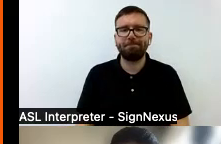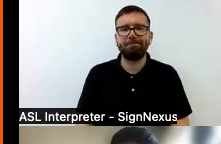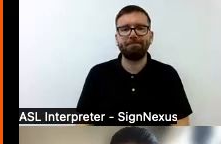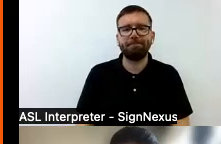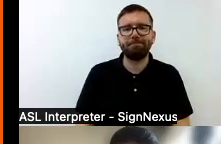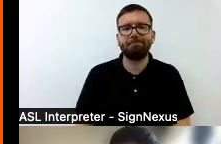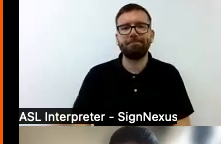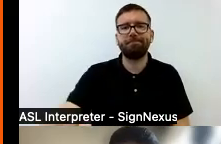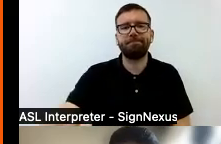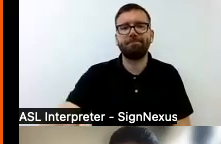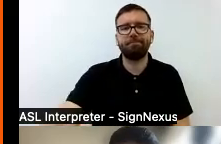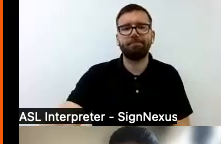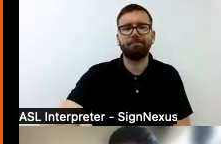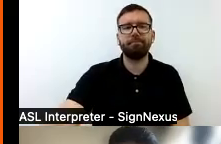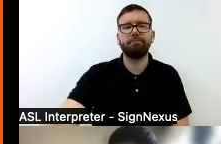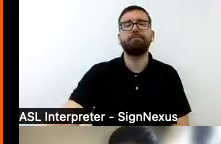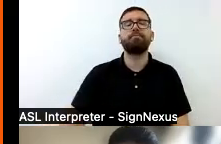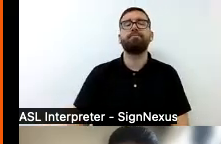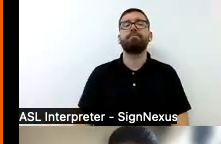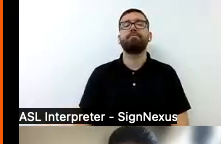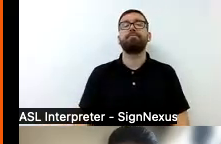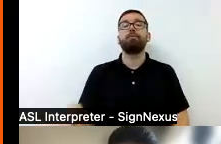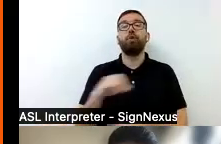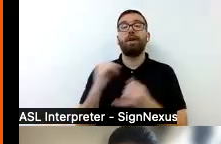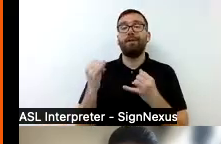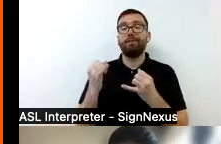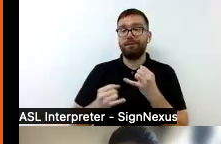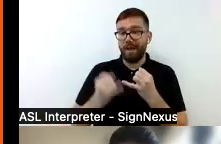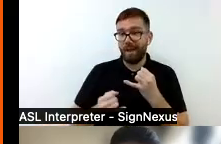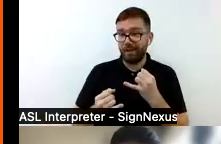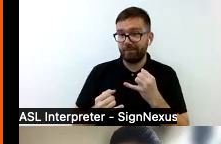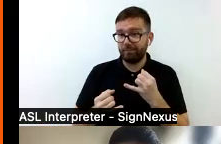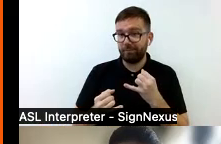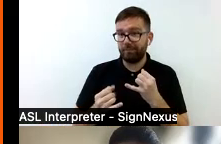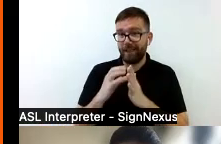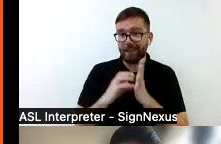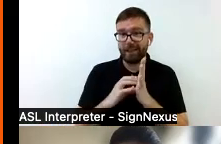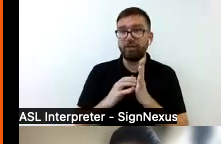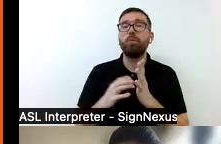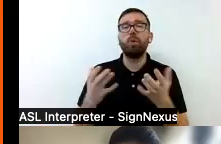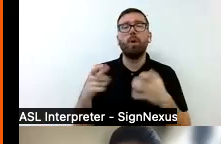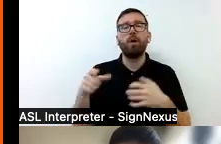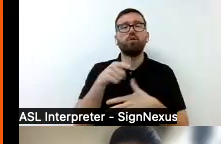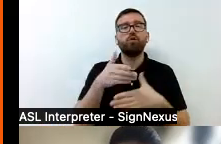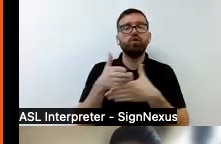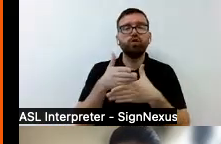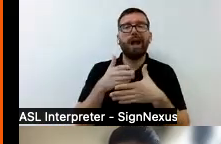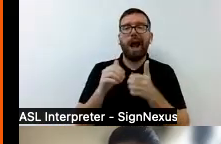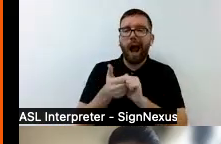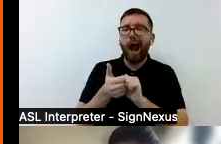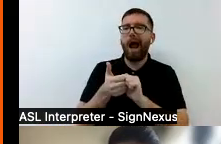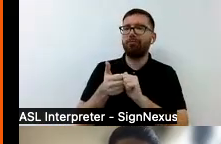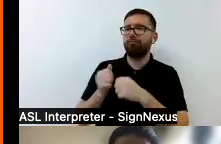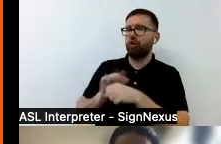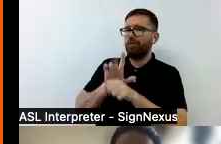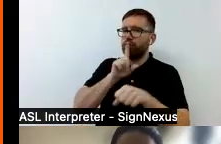To finalize this section, we ask that you share how COVID-19 has impacted you personally and how